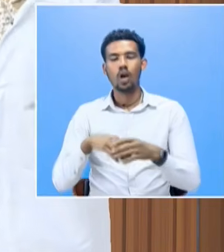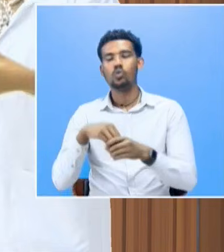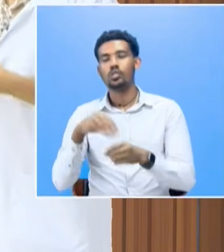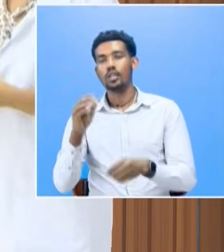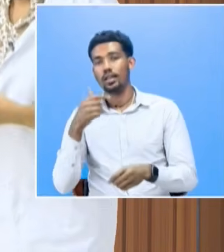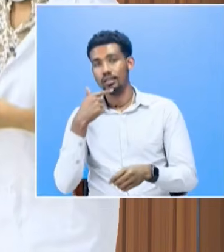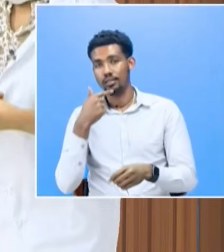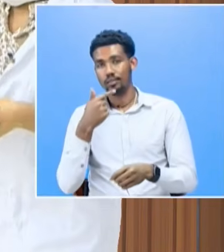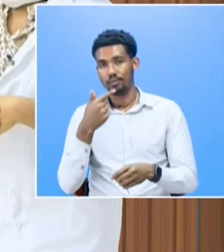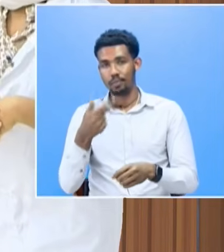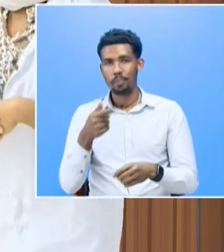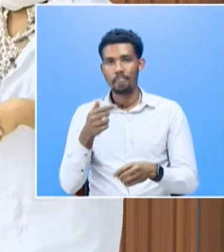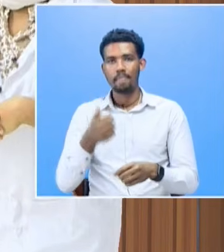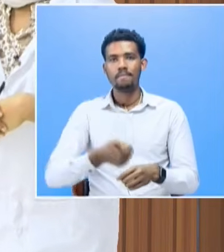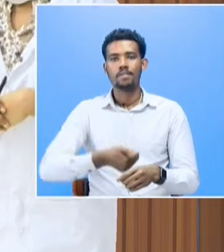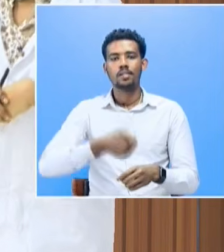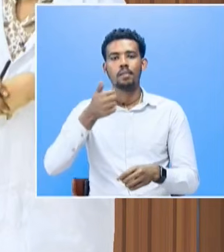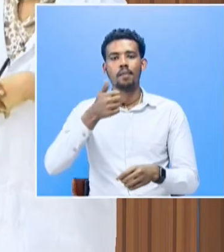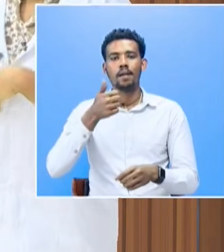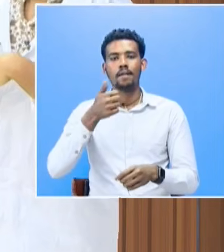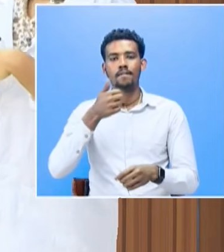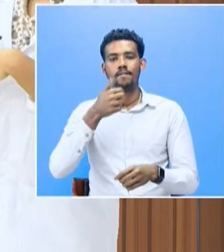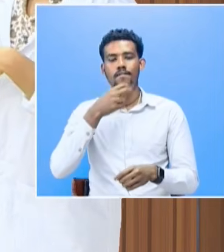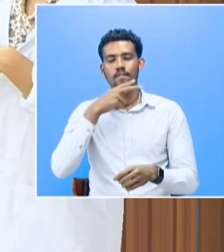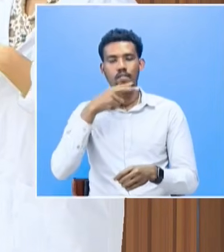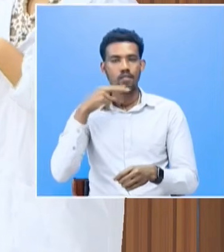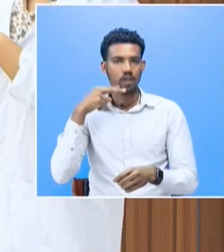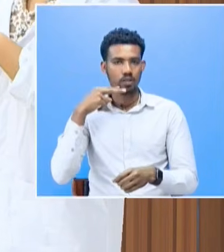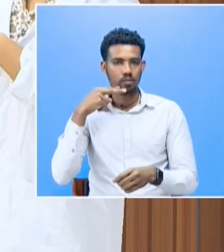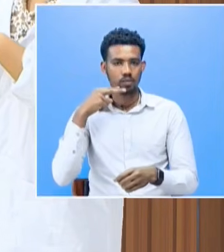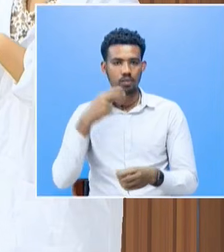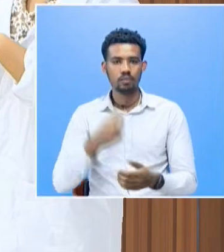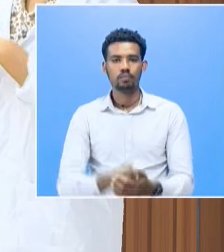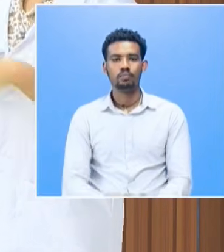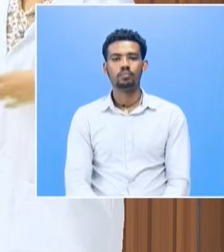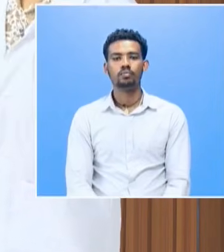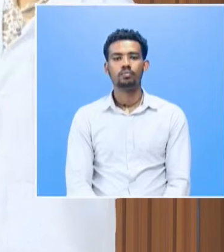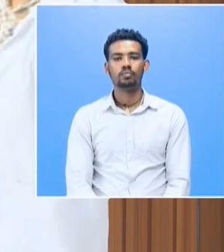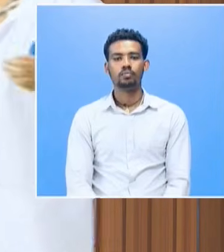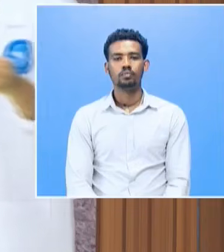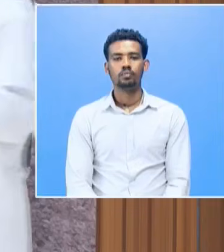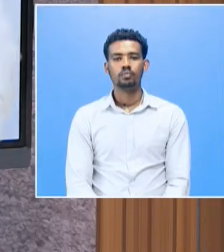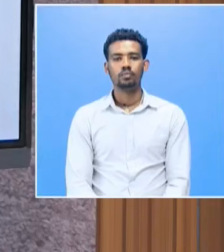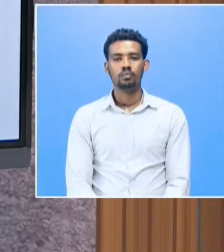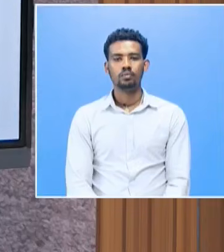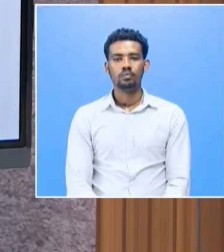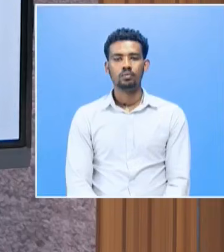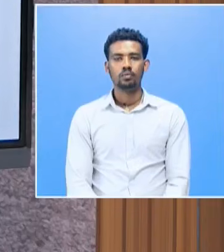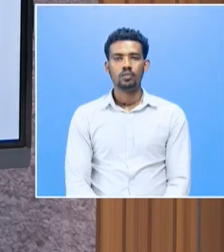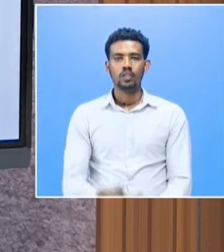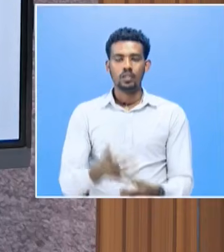outside. Here is number 4, and no, number 5 is where.